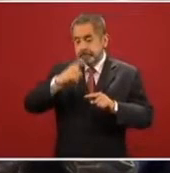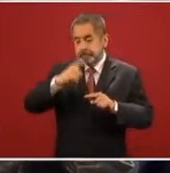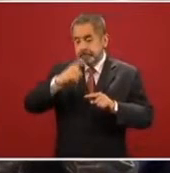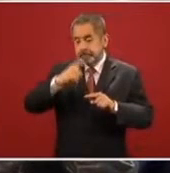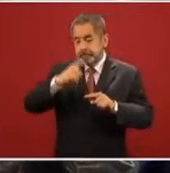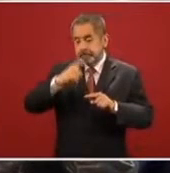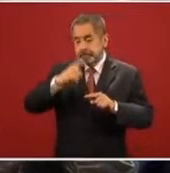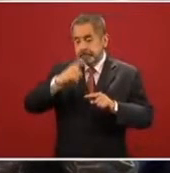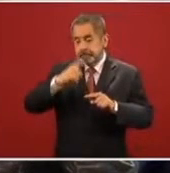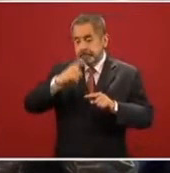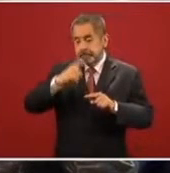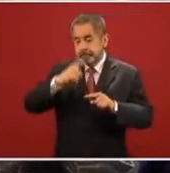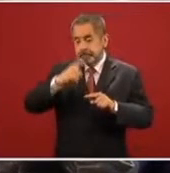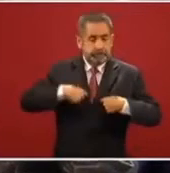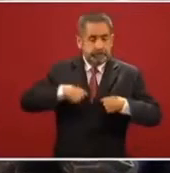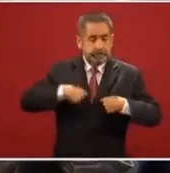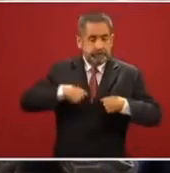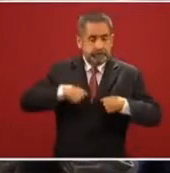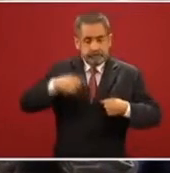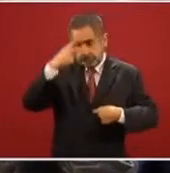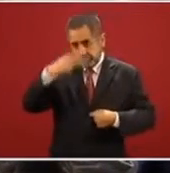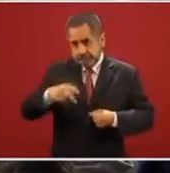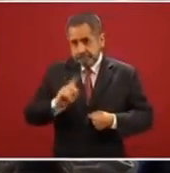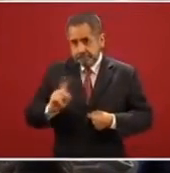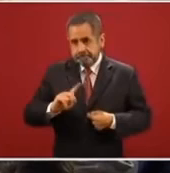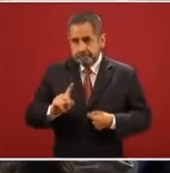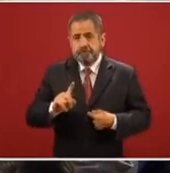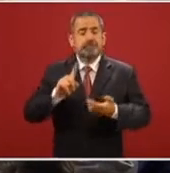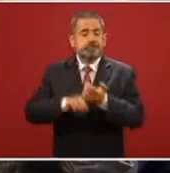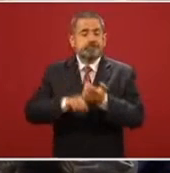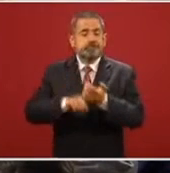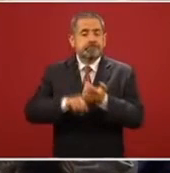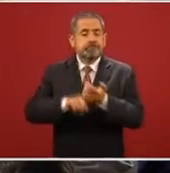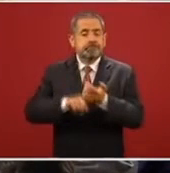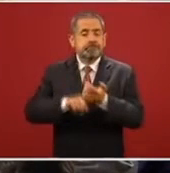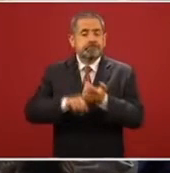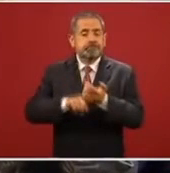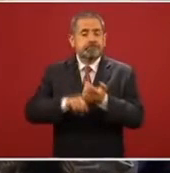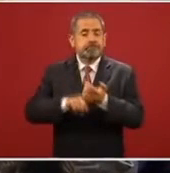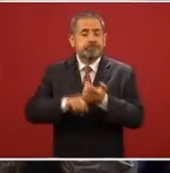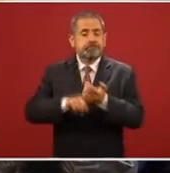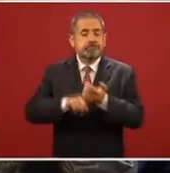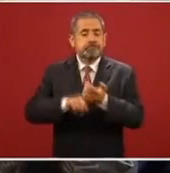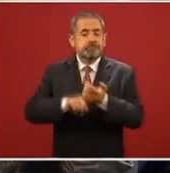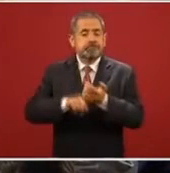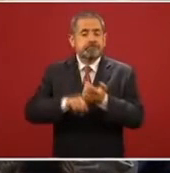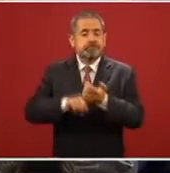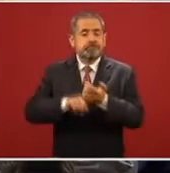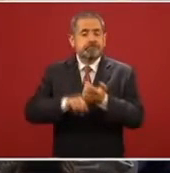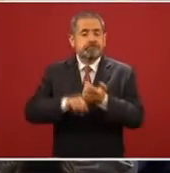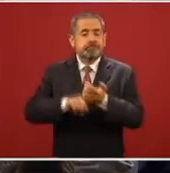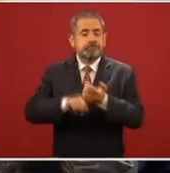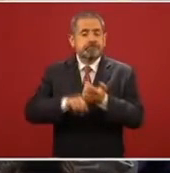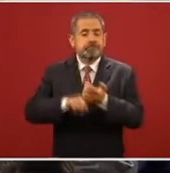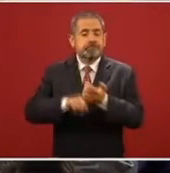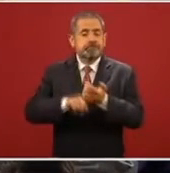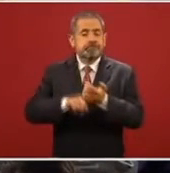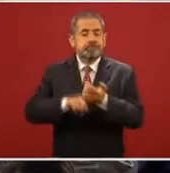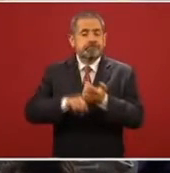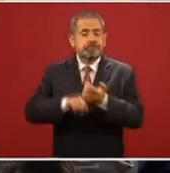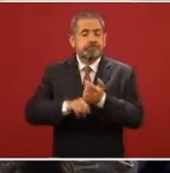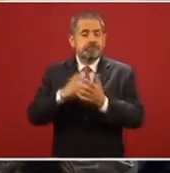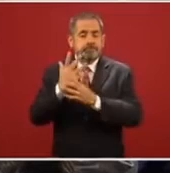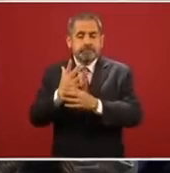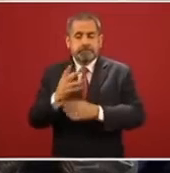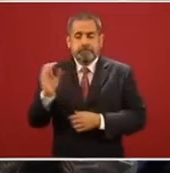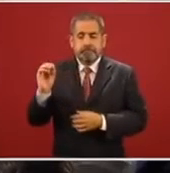or elaborated in Mexico, elabora la Organización Mundial de la Salud but is created by the Worldwide Health